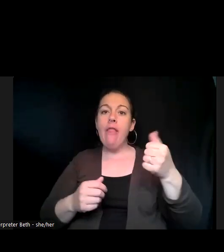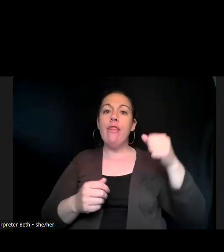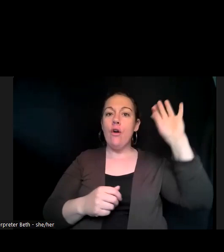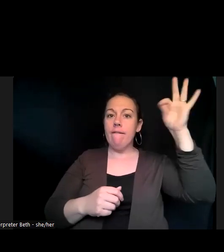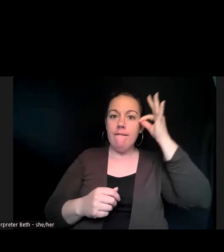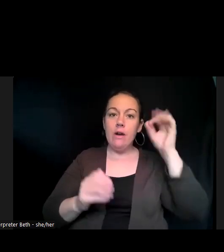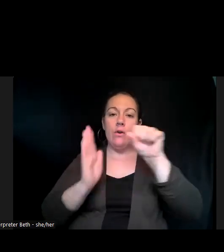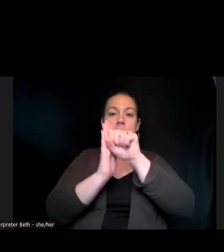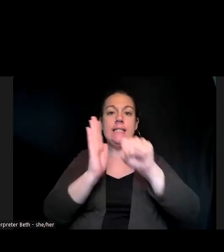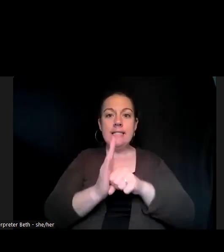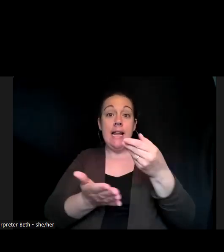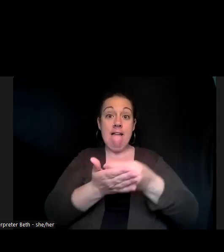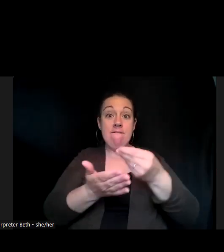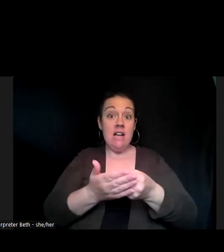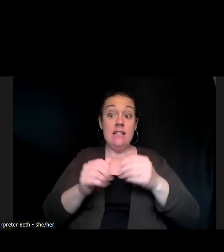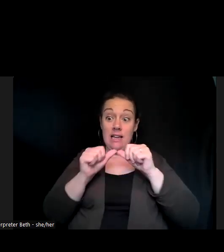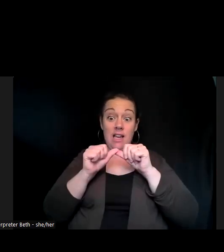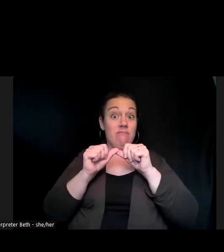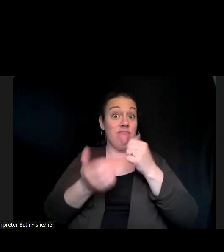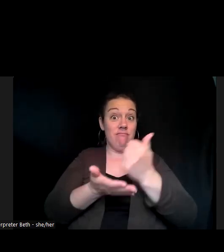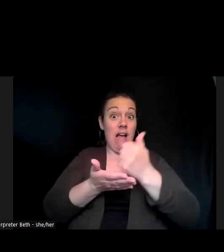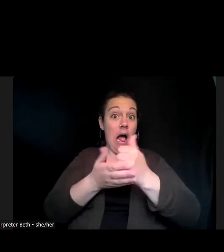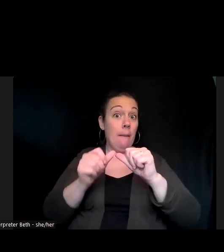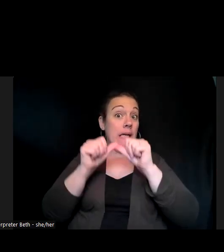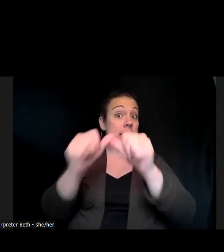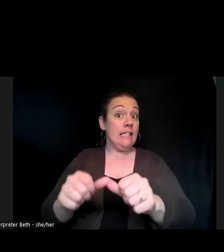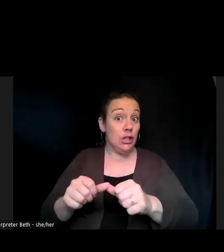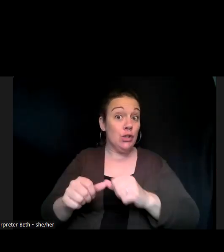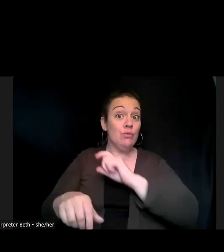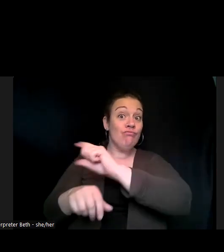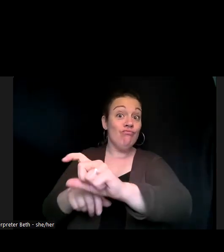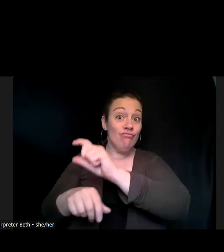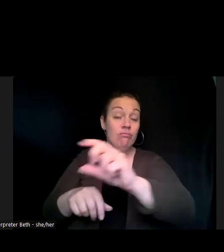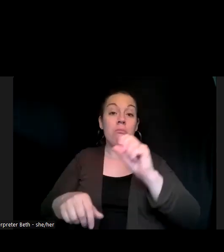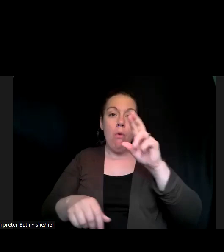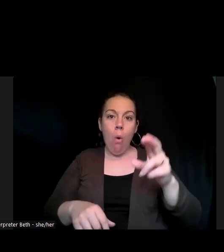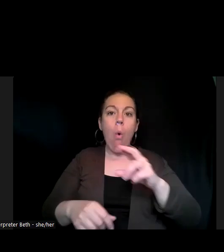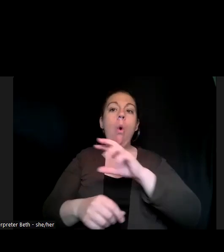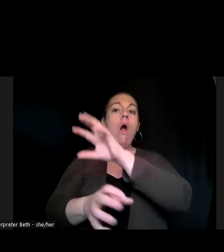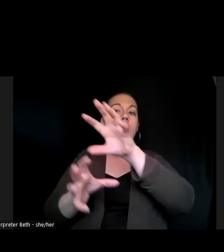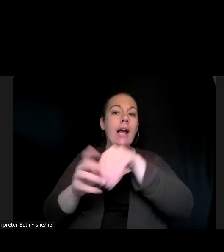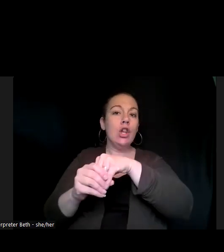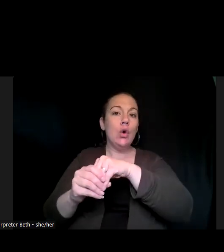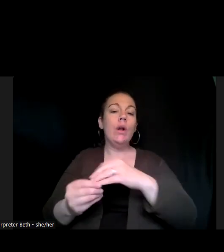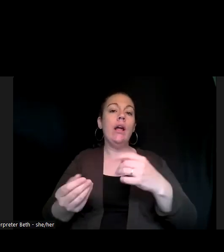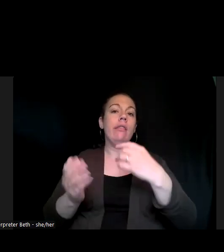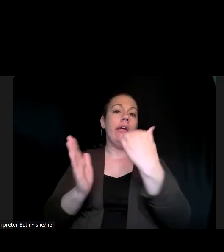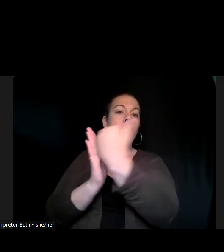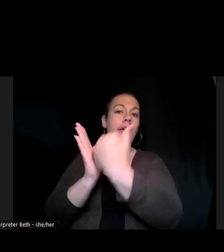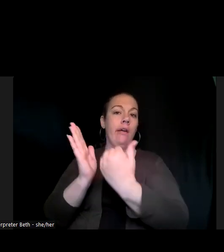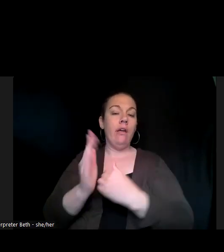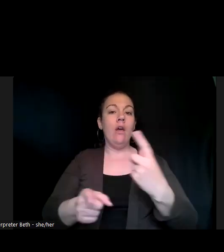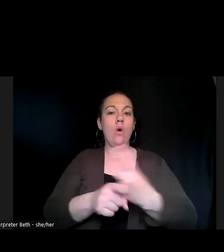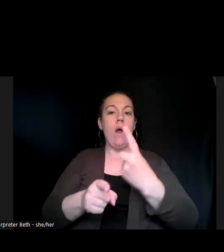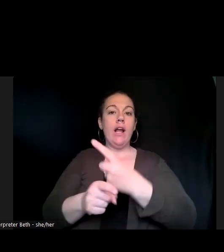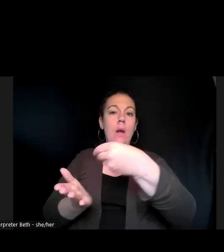that could help continue this, or maybe that's figuring out a way of moving it into the regular budget, or maybe it's a combination of